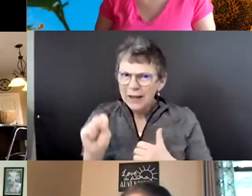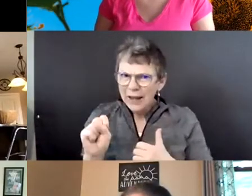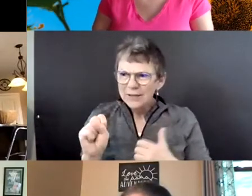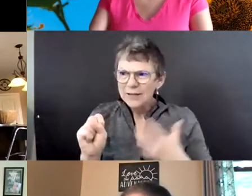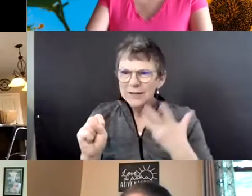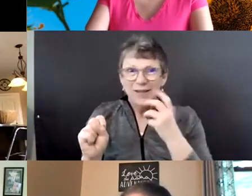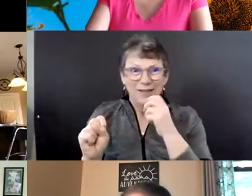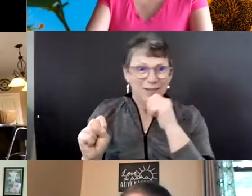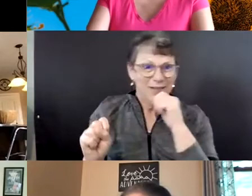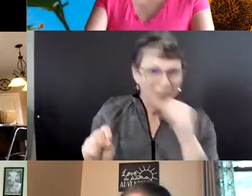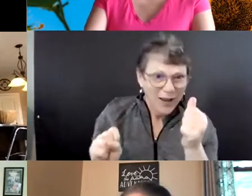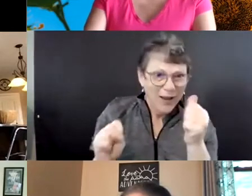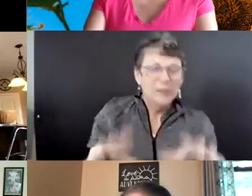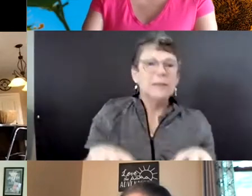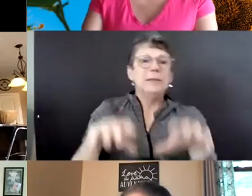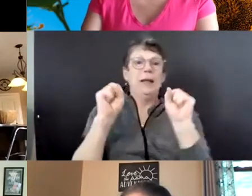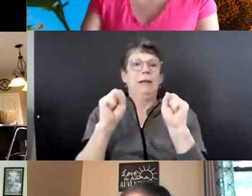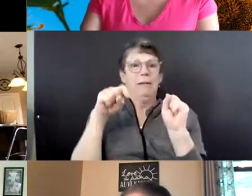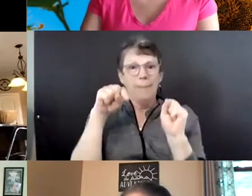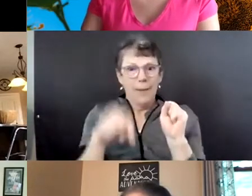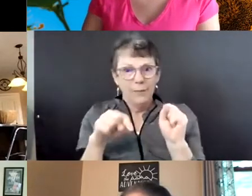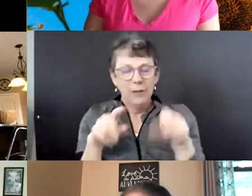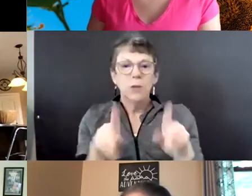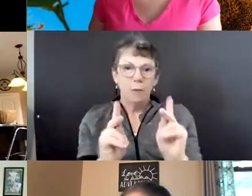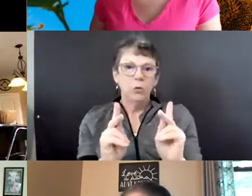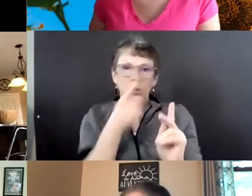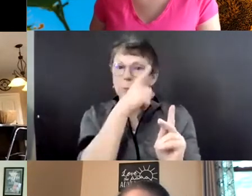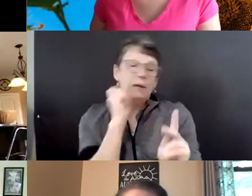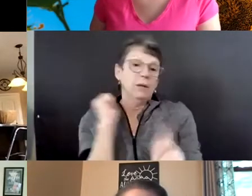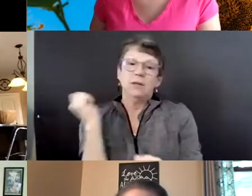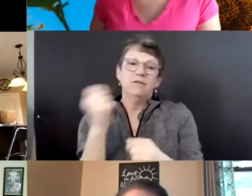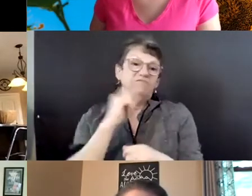opportunity to do Medicaid expansion because of all those benefits?